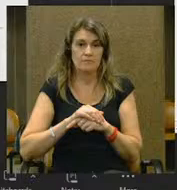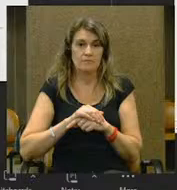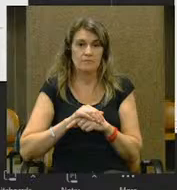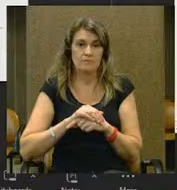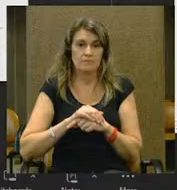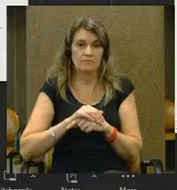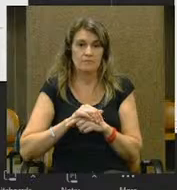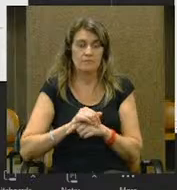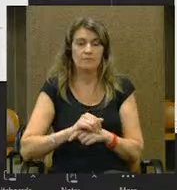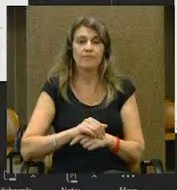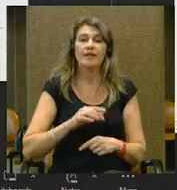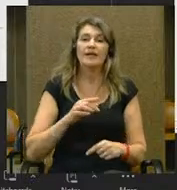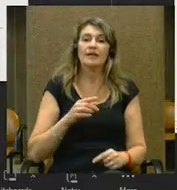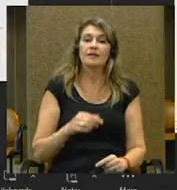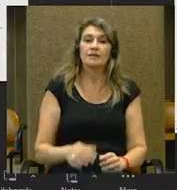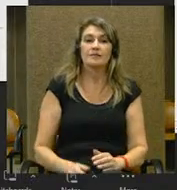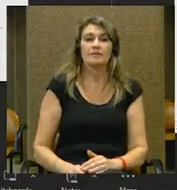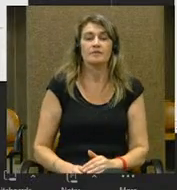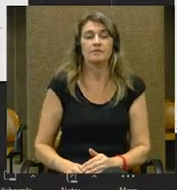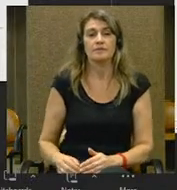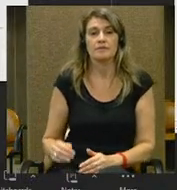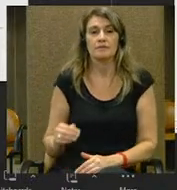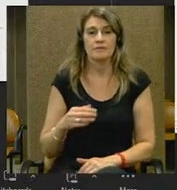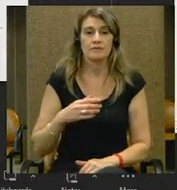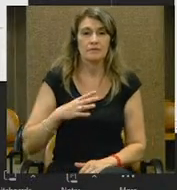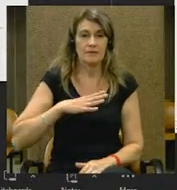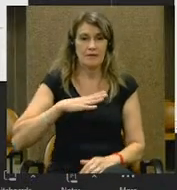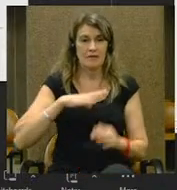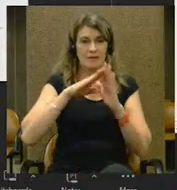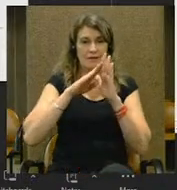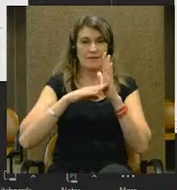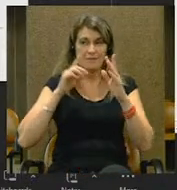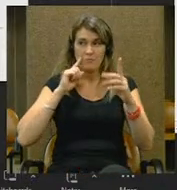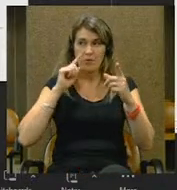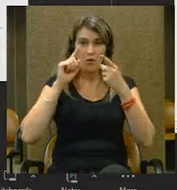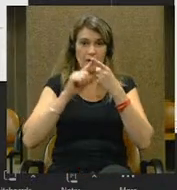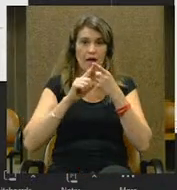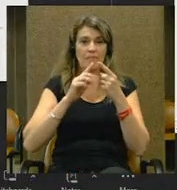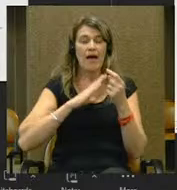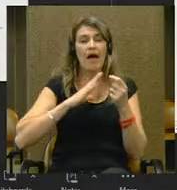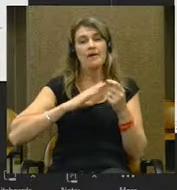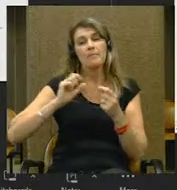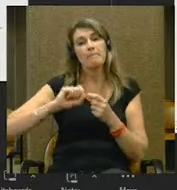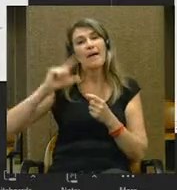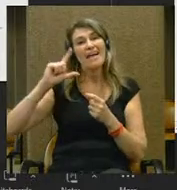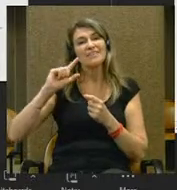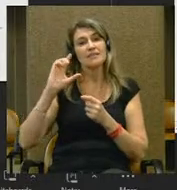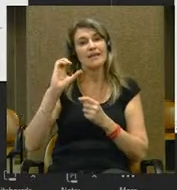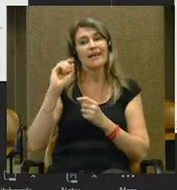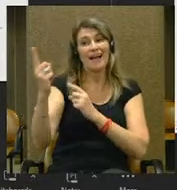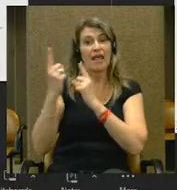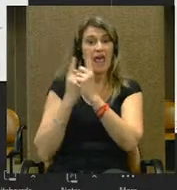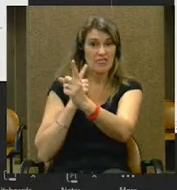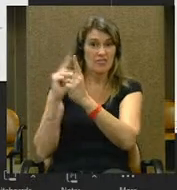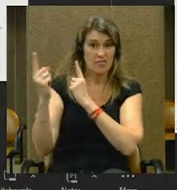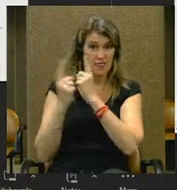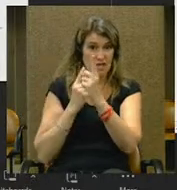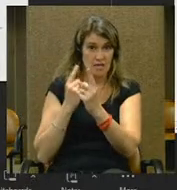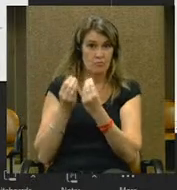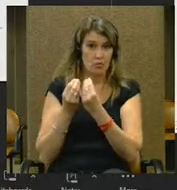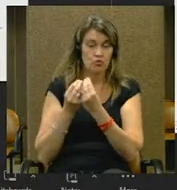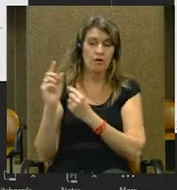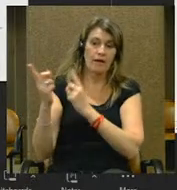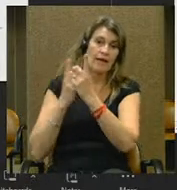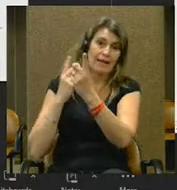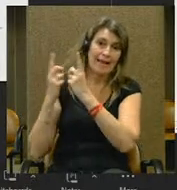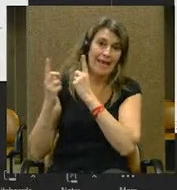program has resulted in a rapid increase in clients on this until more recently, and there has been a decline.